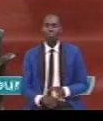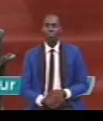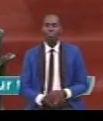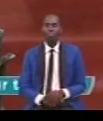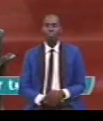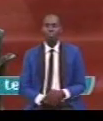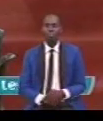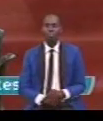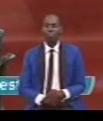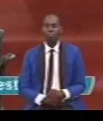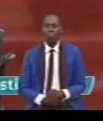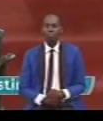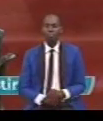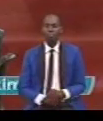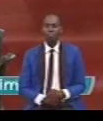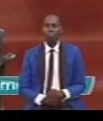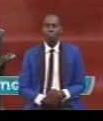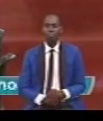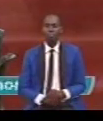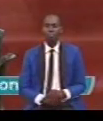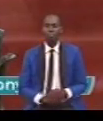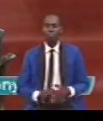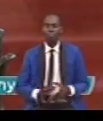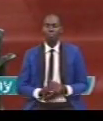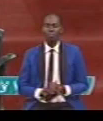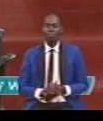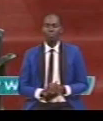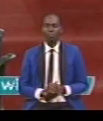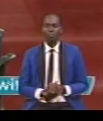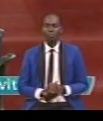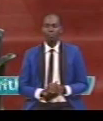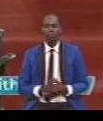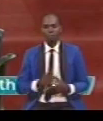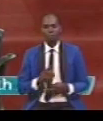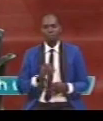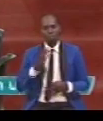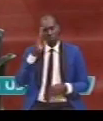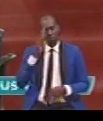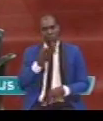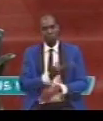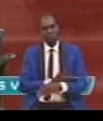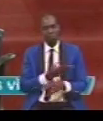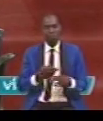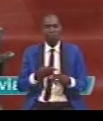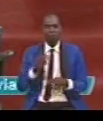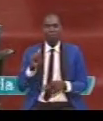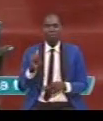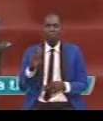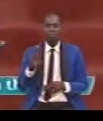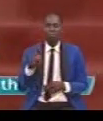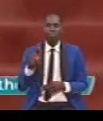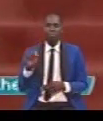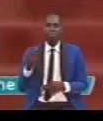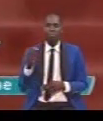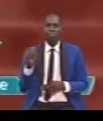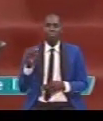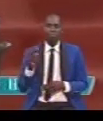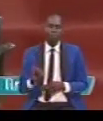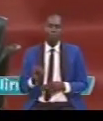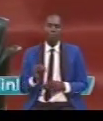Okay. I'm Nduko Chilunjika from Chilenje. My son here, Abraham Ngoma, has since